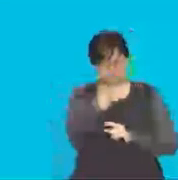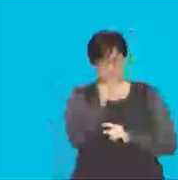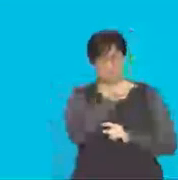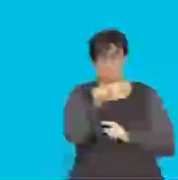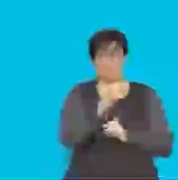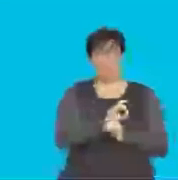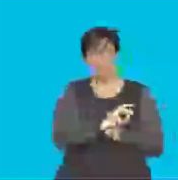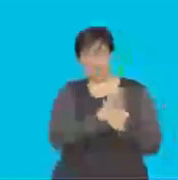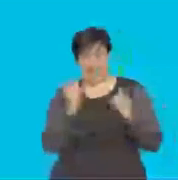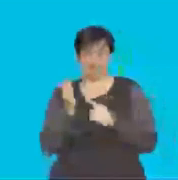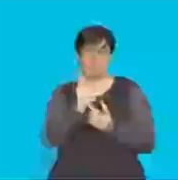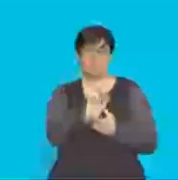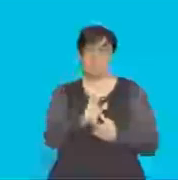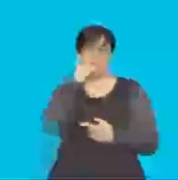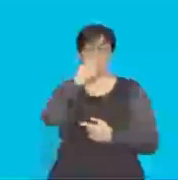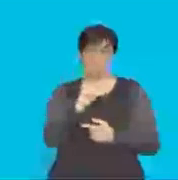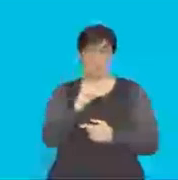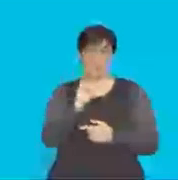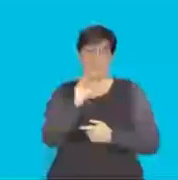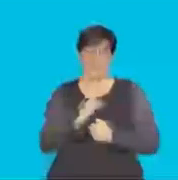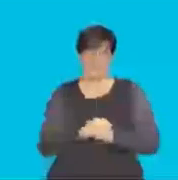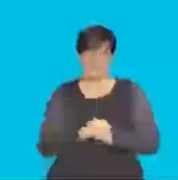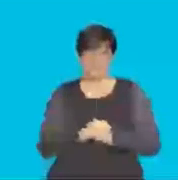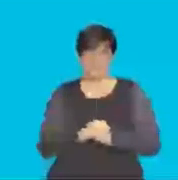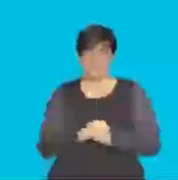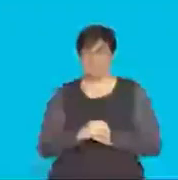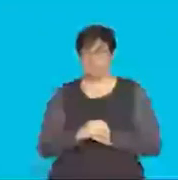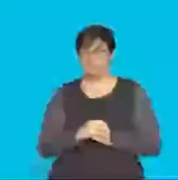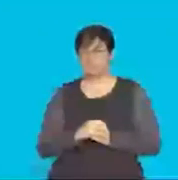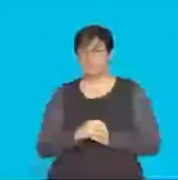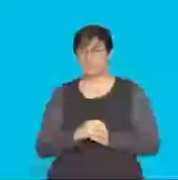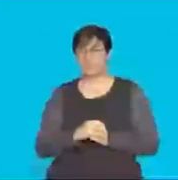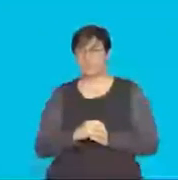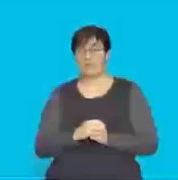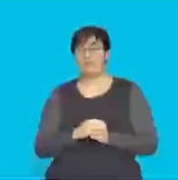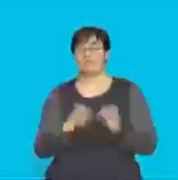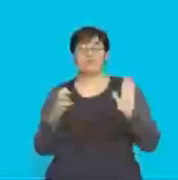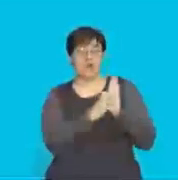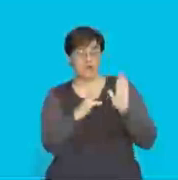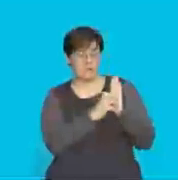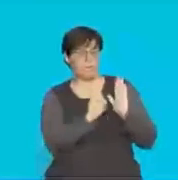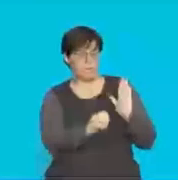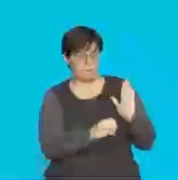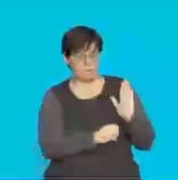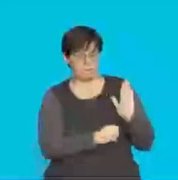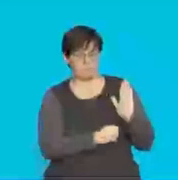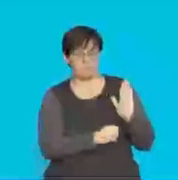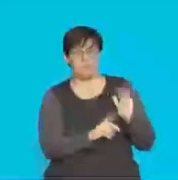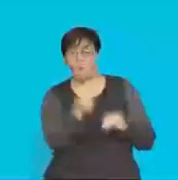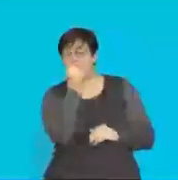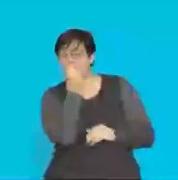cursive or a clearly indicated smaller f. So here's the diagram, and again,